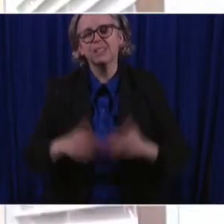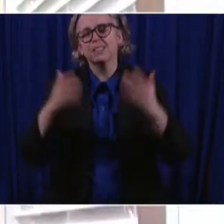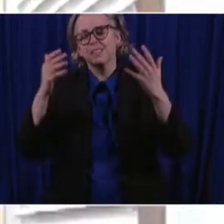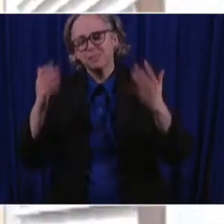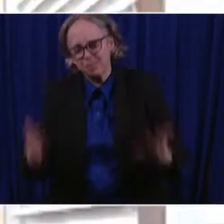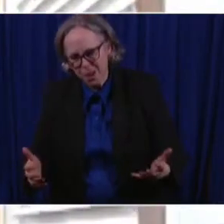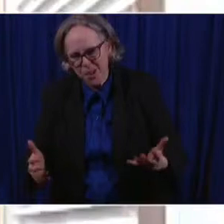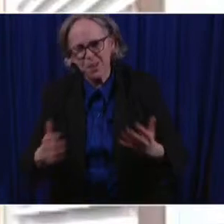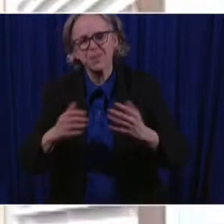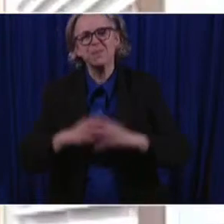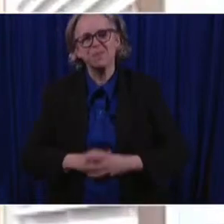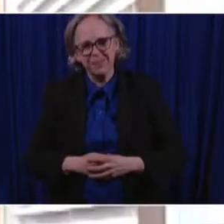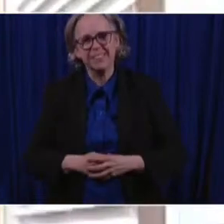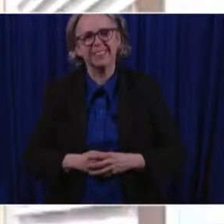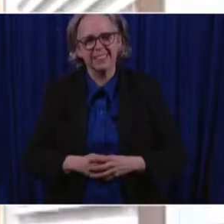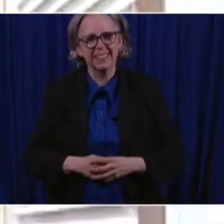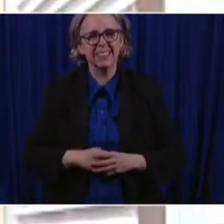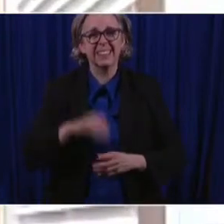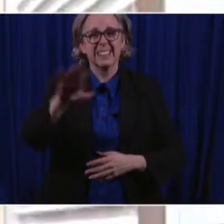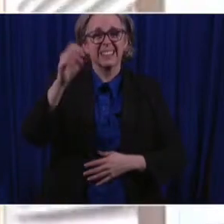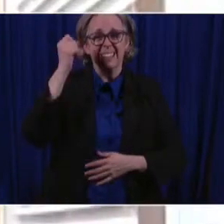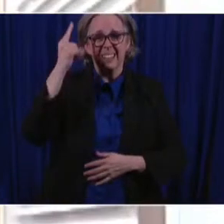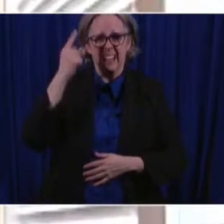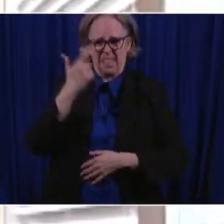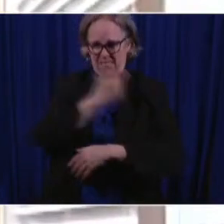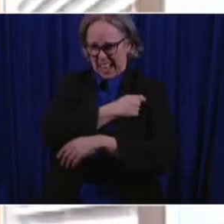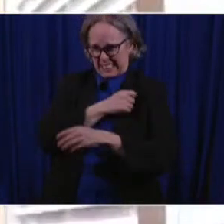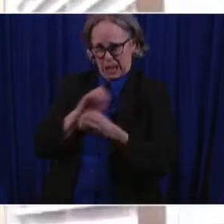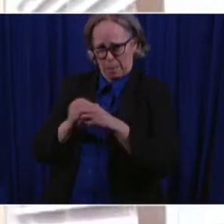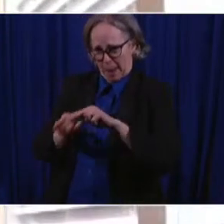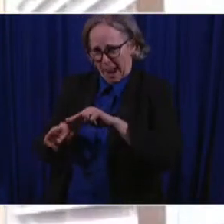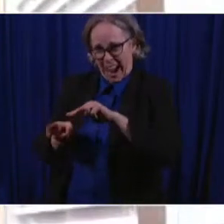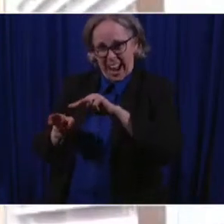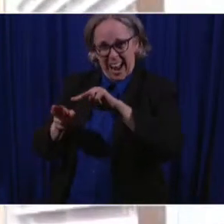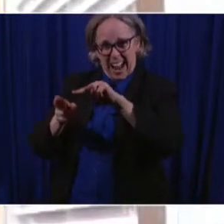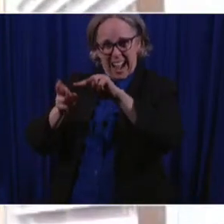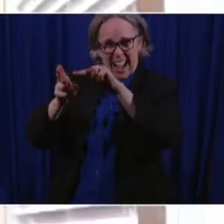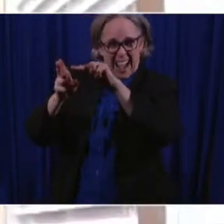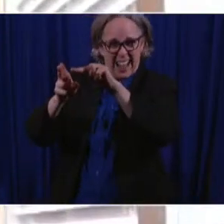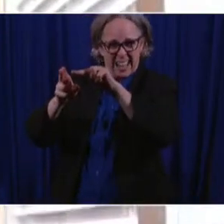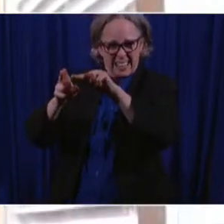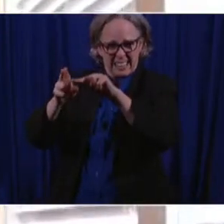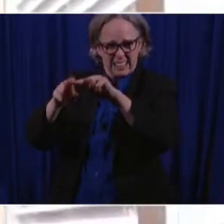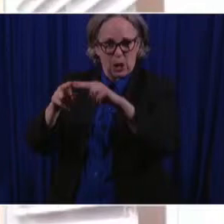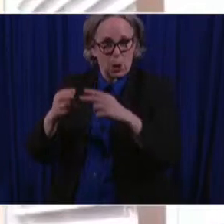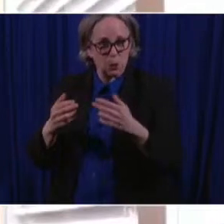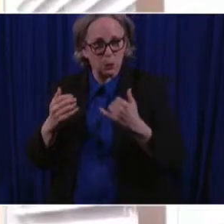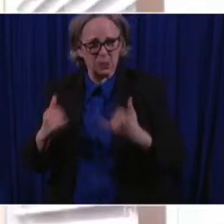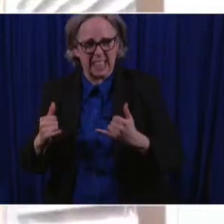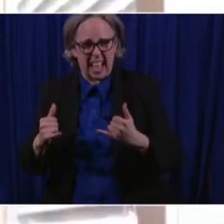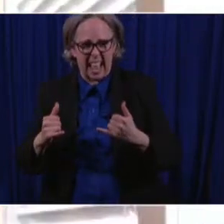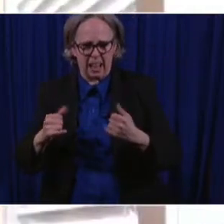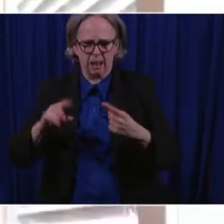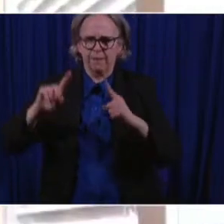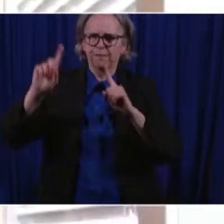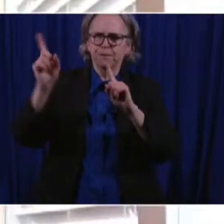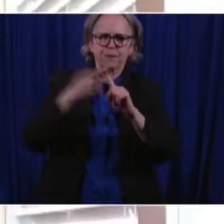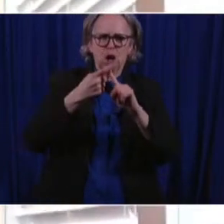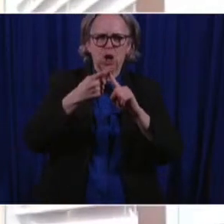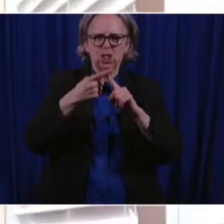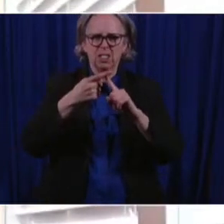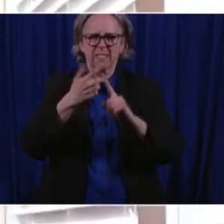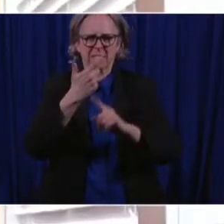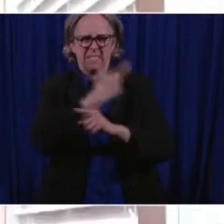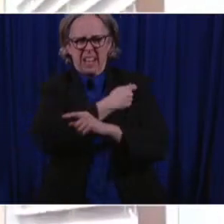those vaccination numbers rise, and now today we see first vaccinations, and it looked to me like 35, 36%